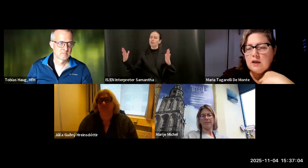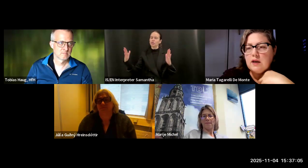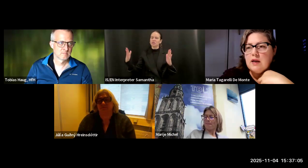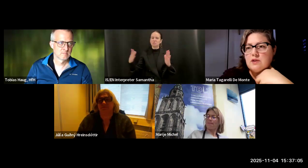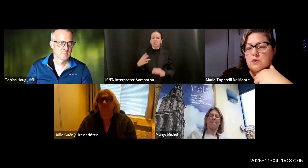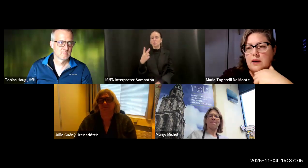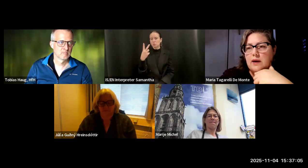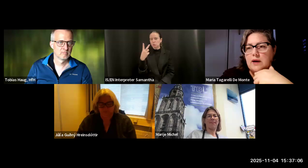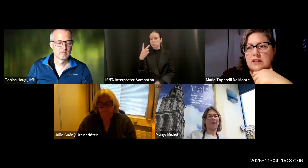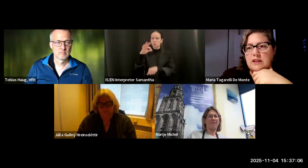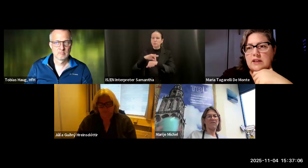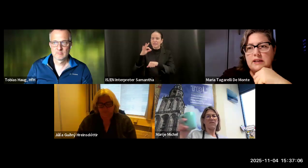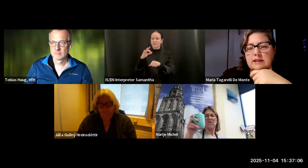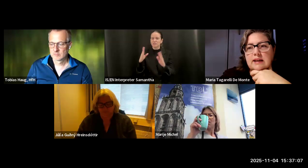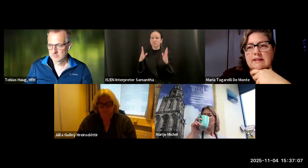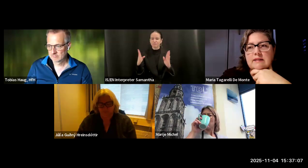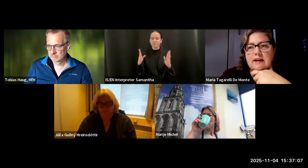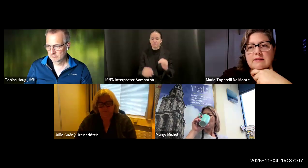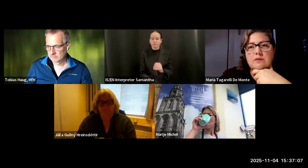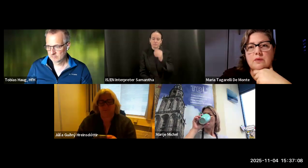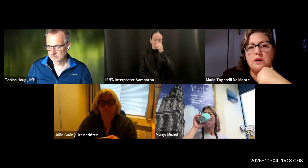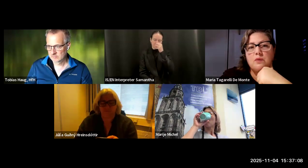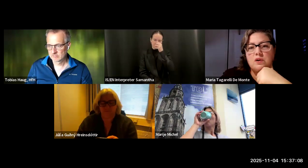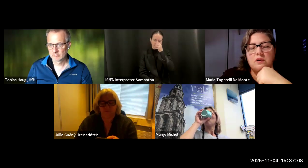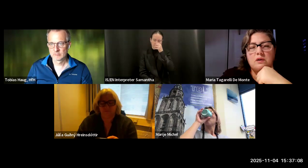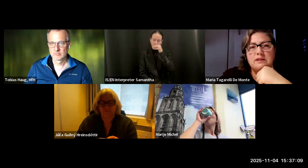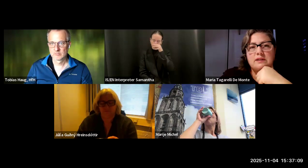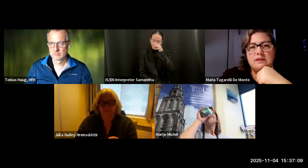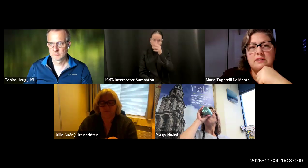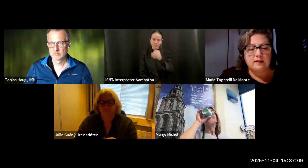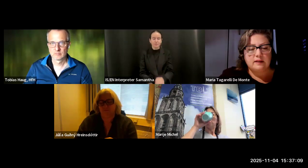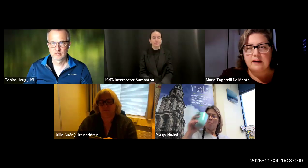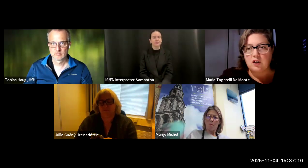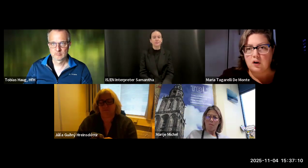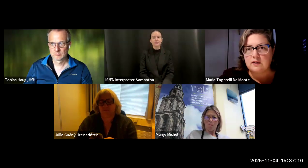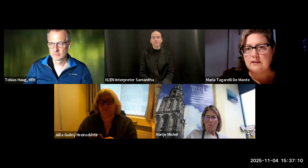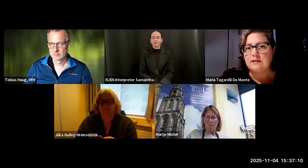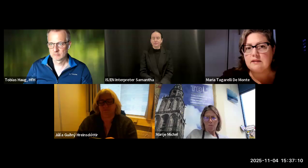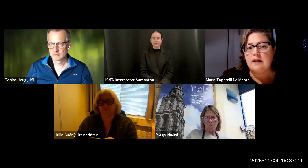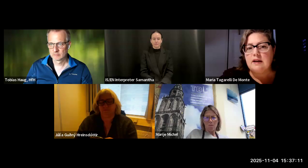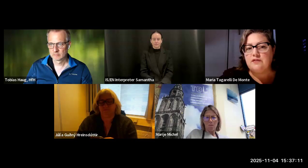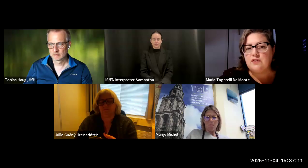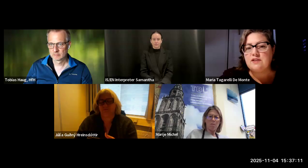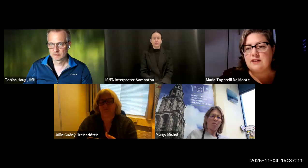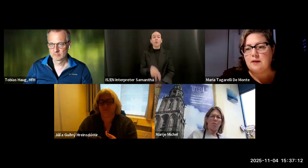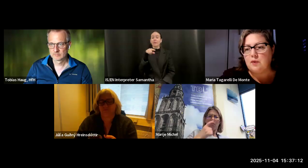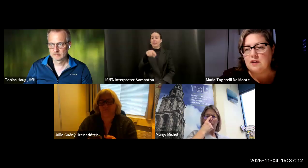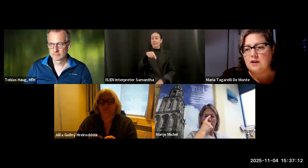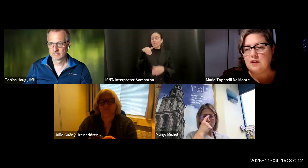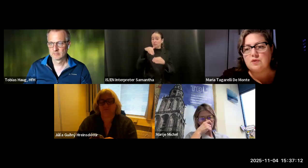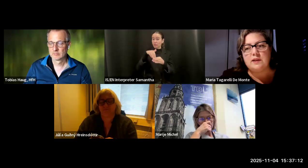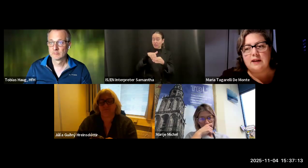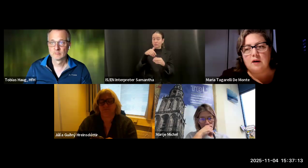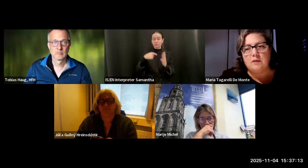2 minutes long. So actually, in the last lesson where I work on this kind of content, the first